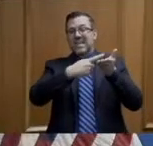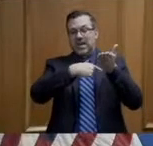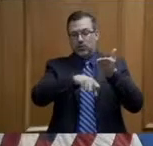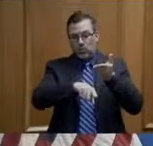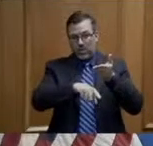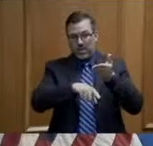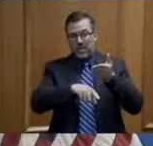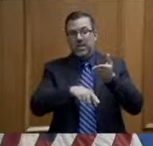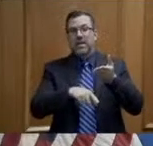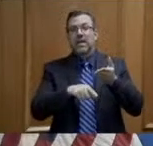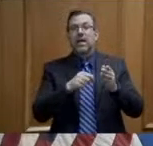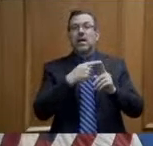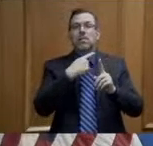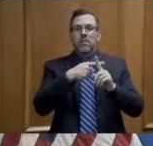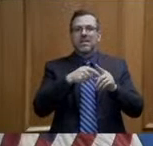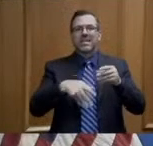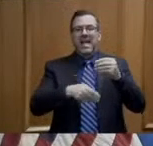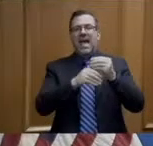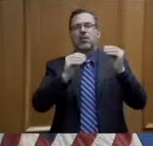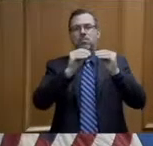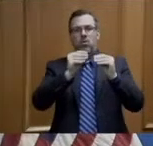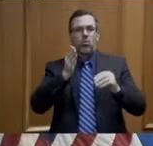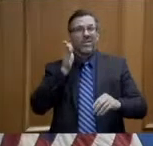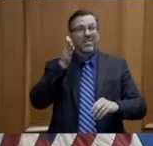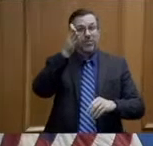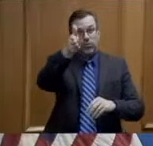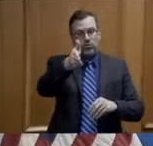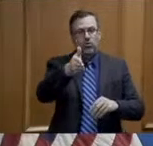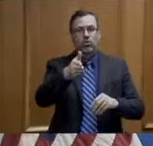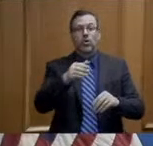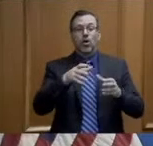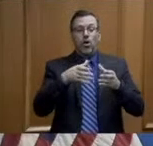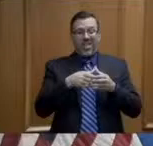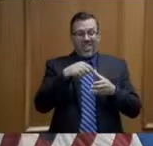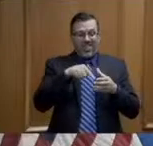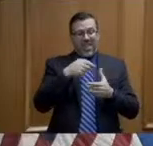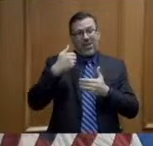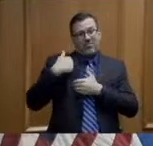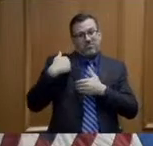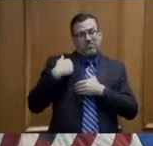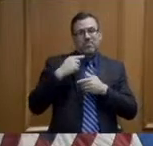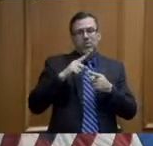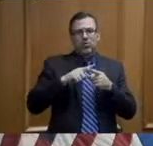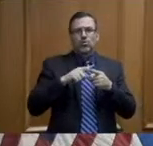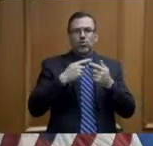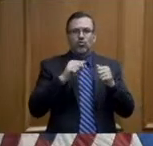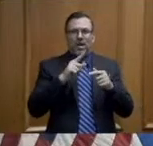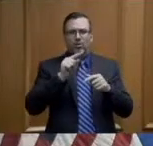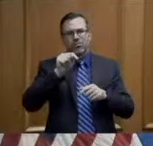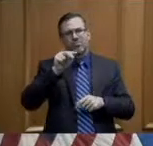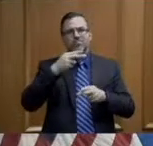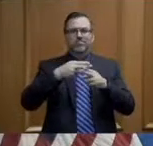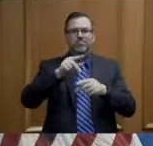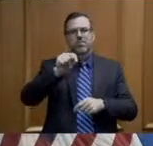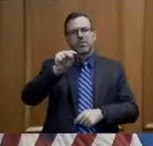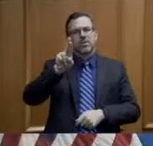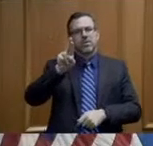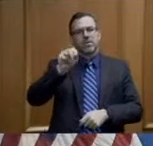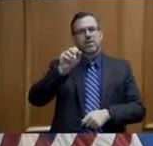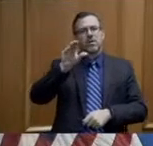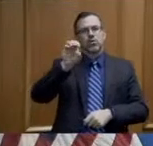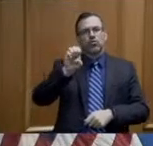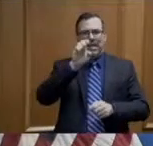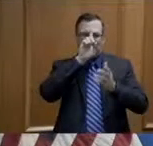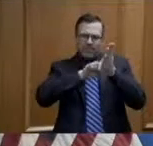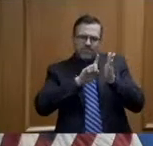for cohorts in the future for those staff members to be able to call and trace because we know that contact